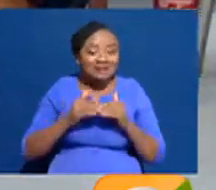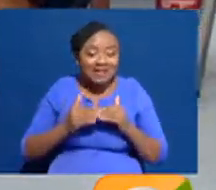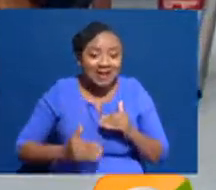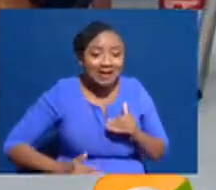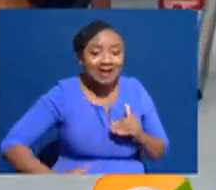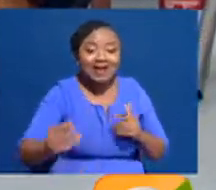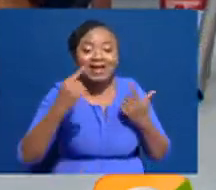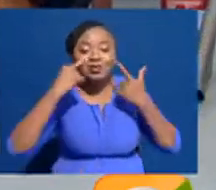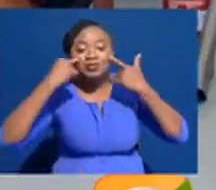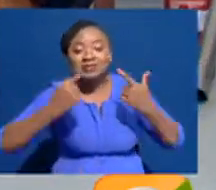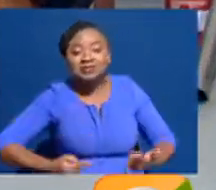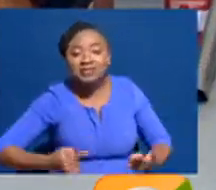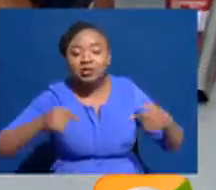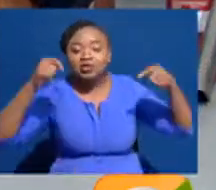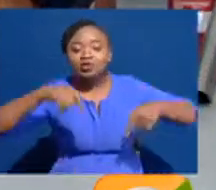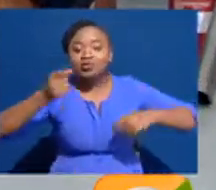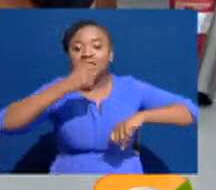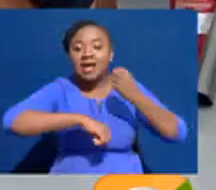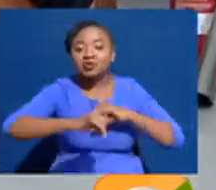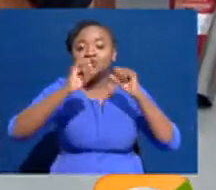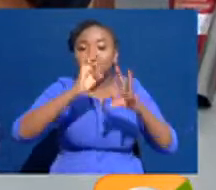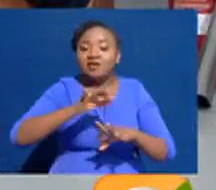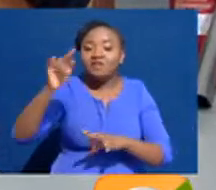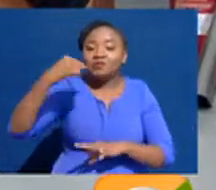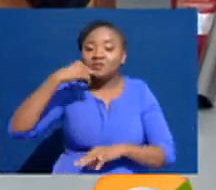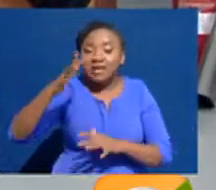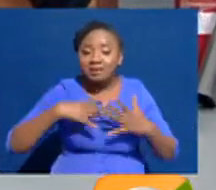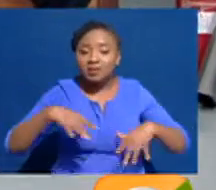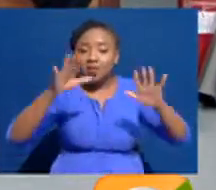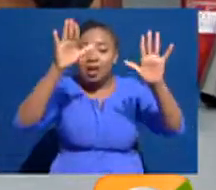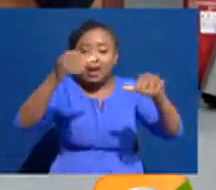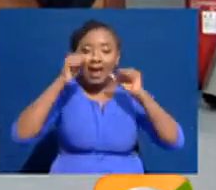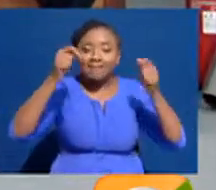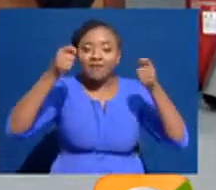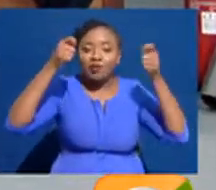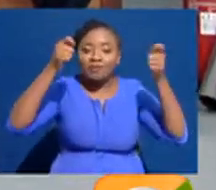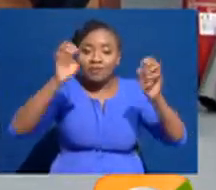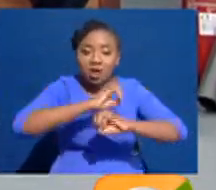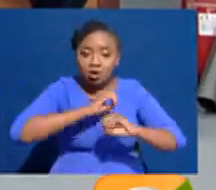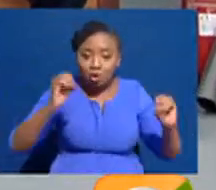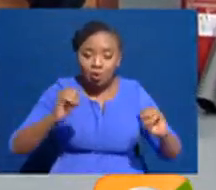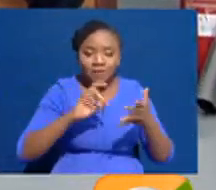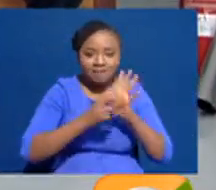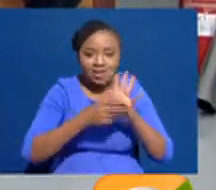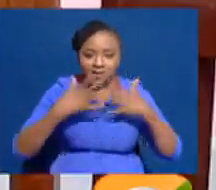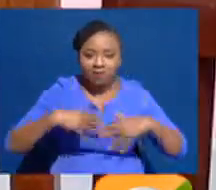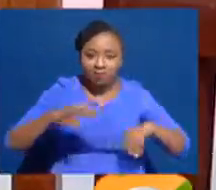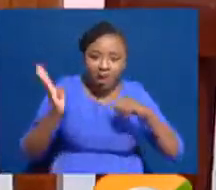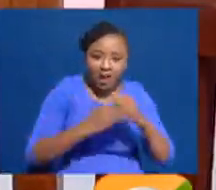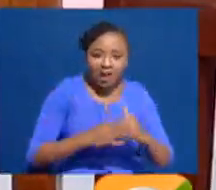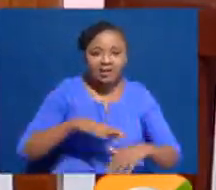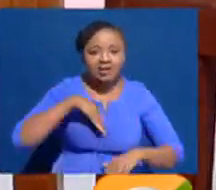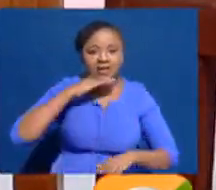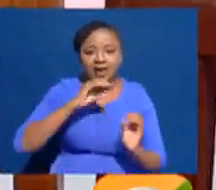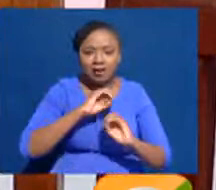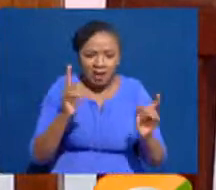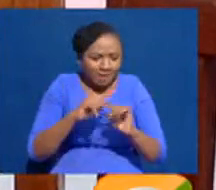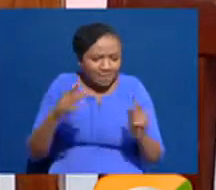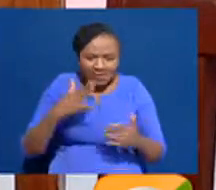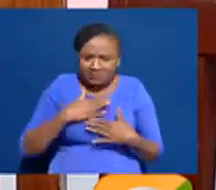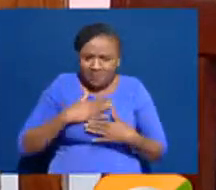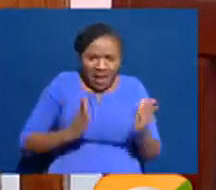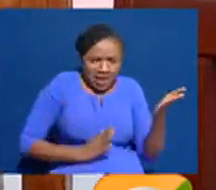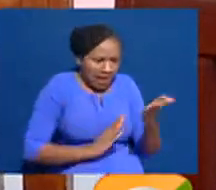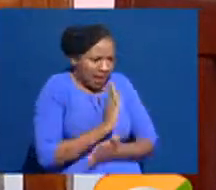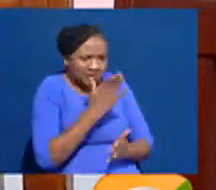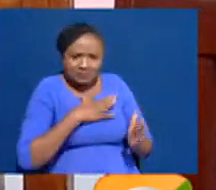guys. Action. If you didn't call for demonstration today, we would not have lost 9 lives. If you didn't call, right, for demonstration call for demonstrations,